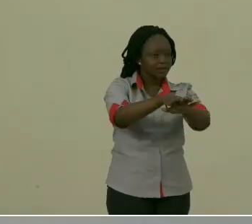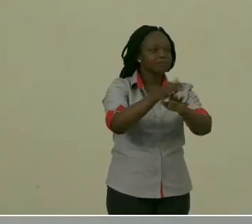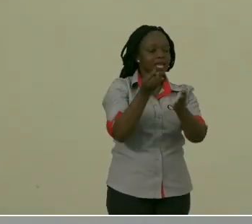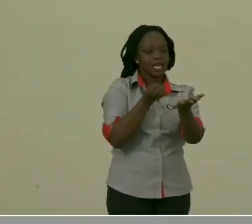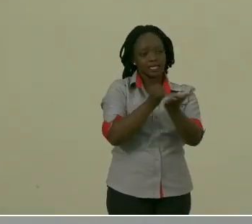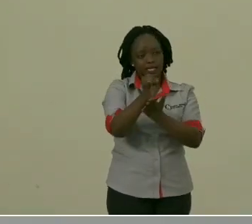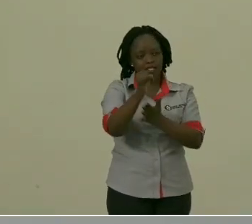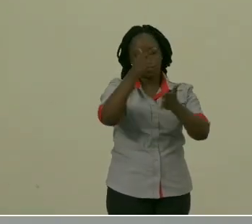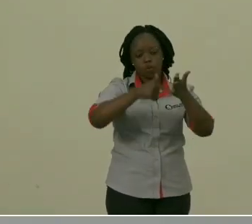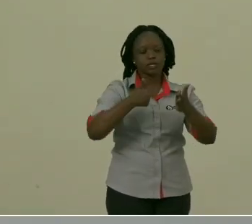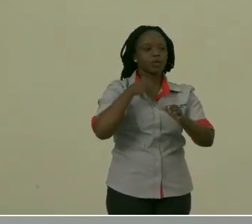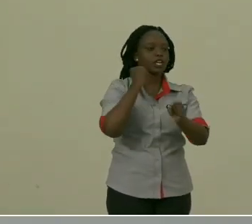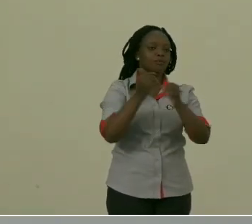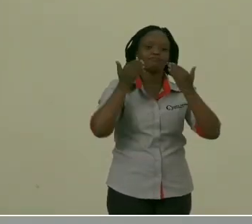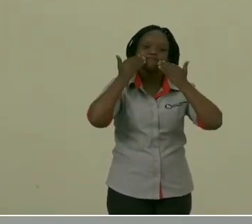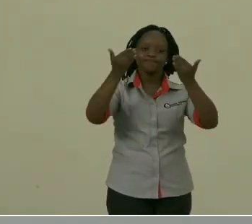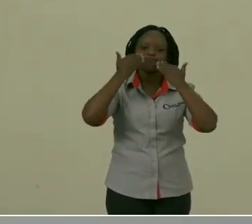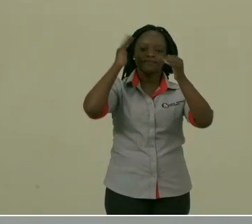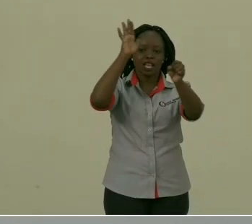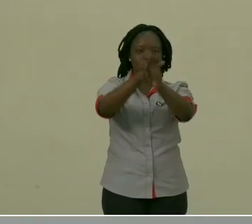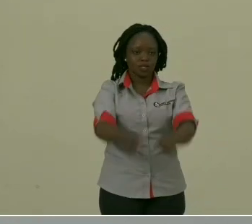integrity in what we do. Thank you very much.